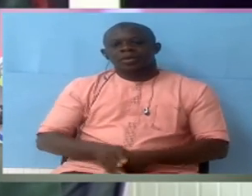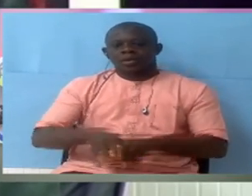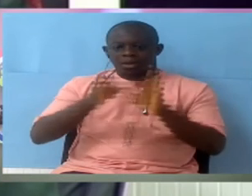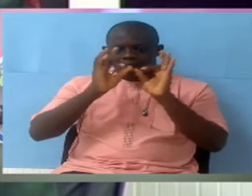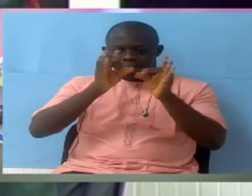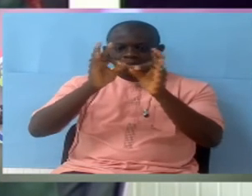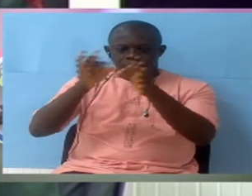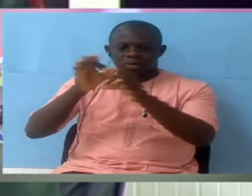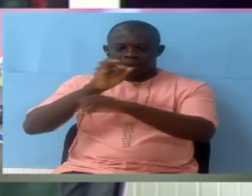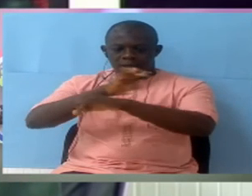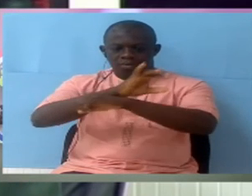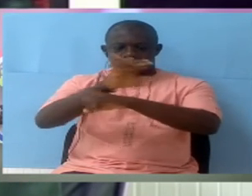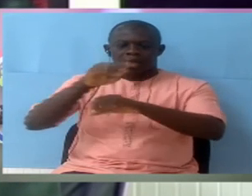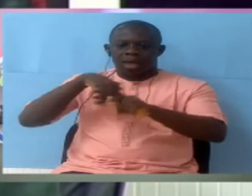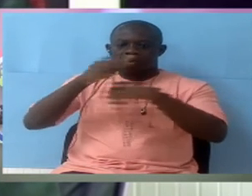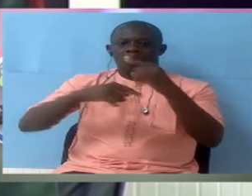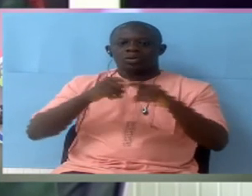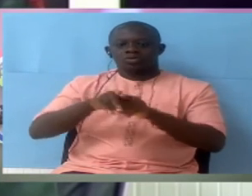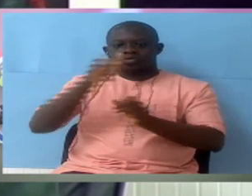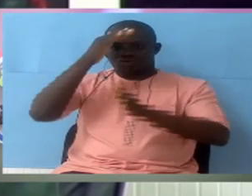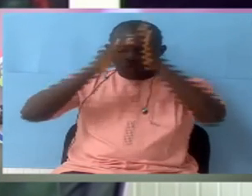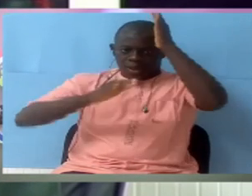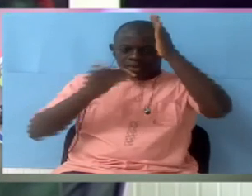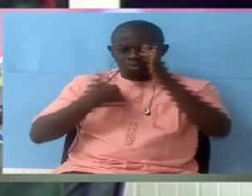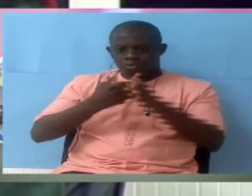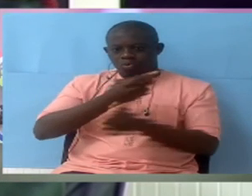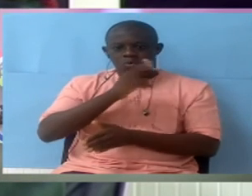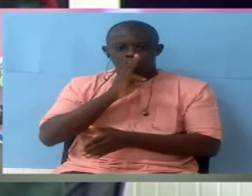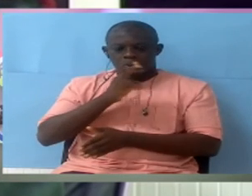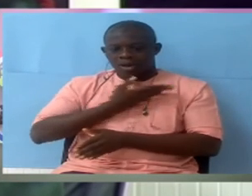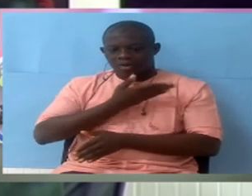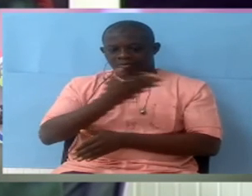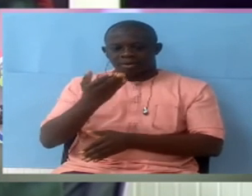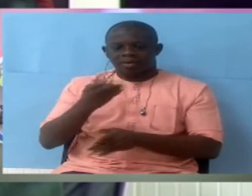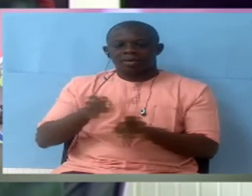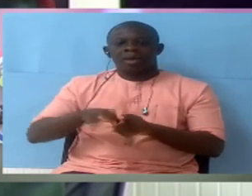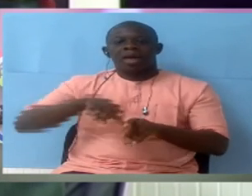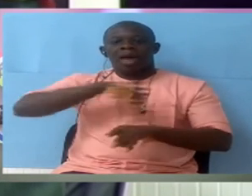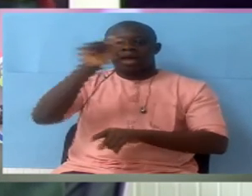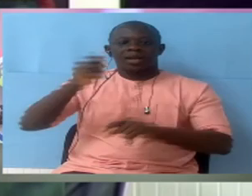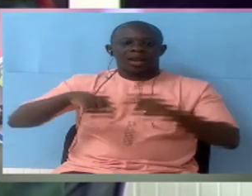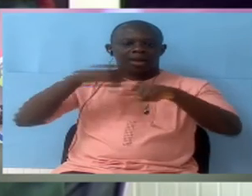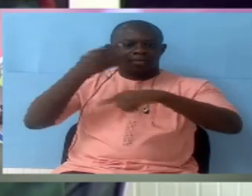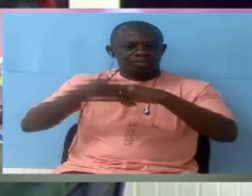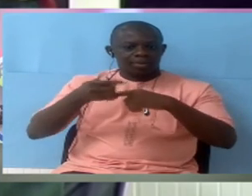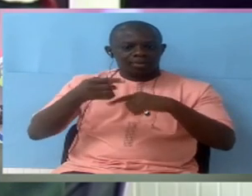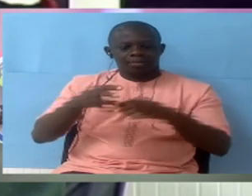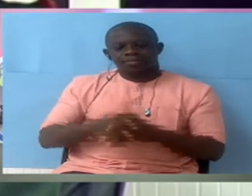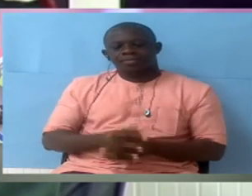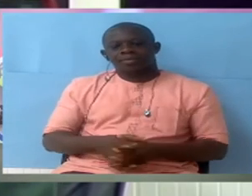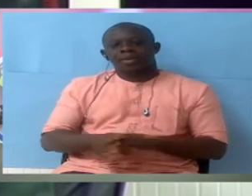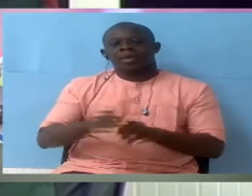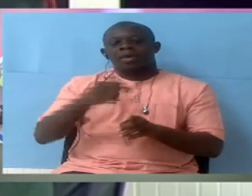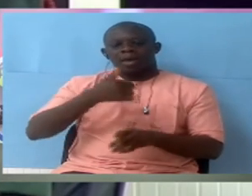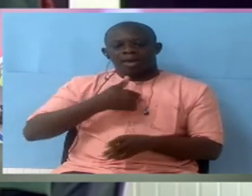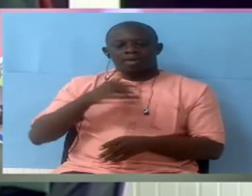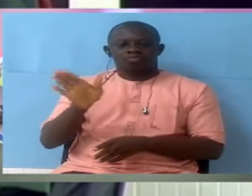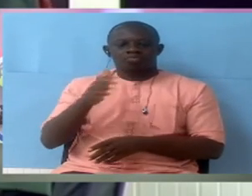men. Dañ xamal soldat rew yi. And then after? Ganaw bi. I went